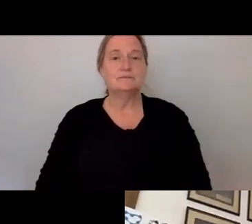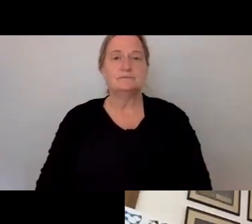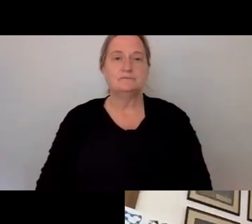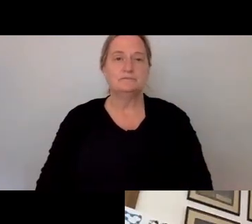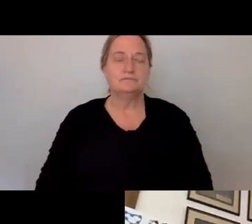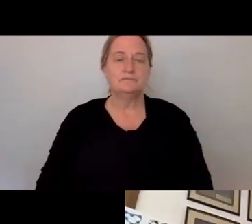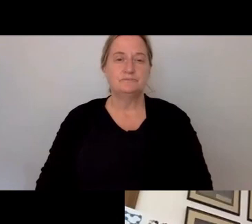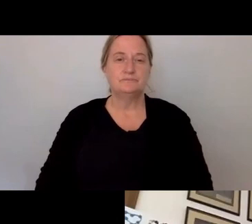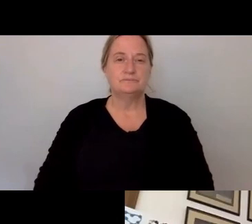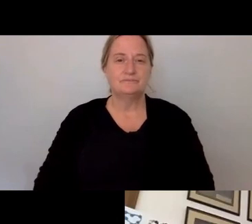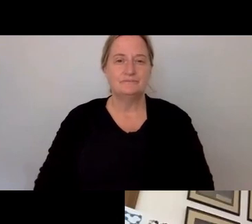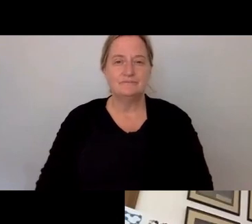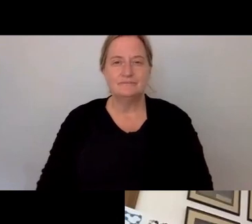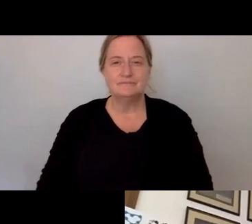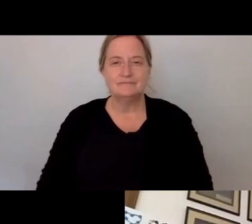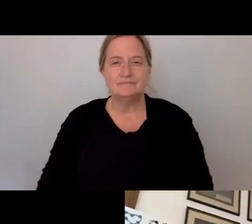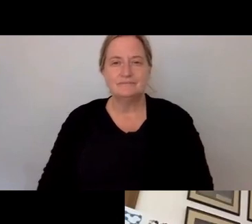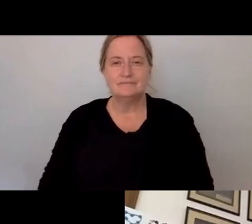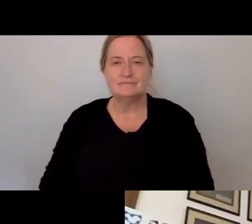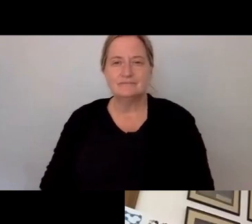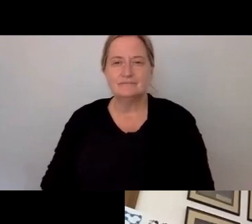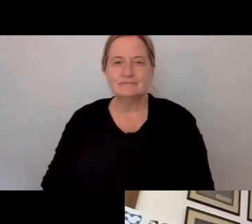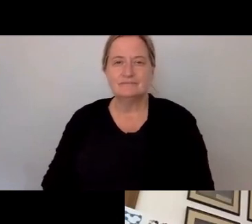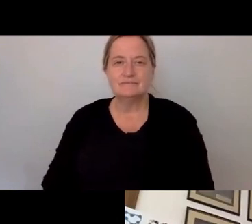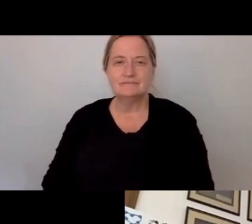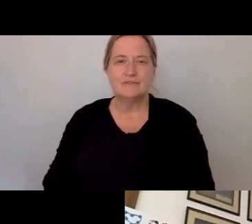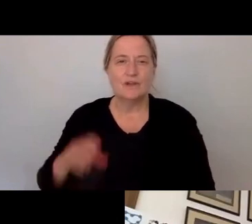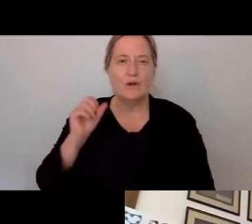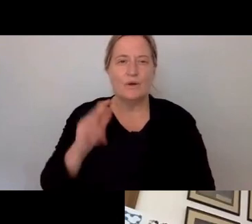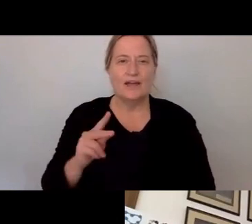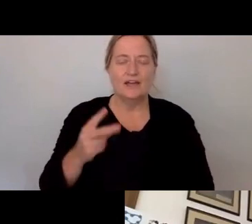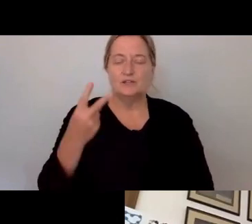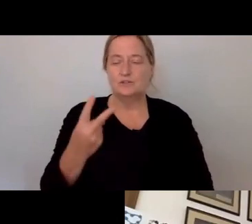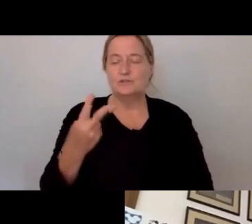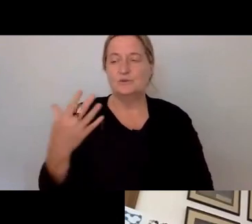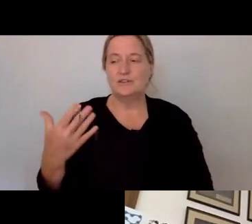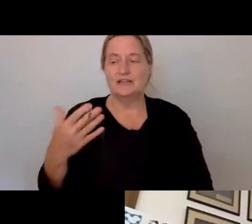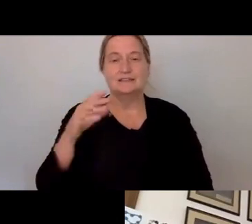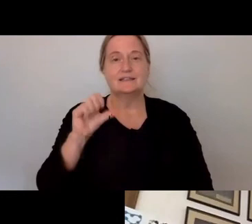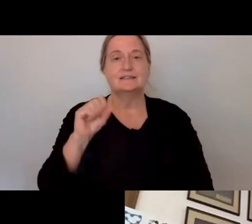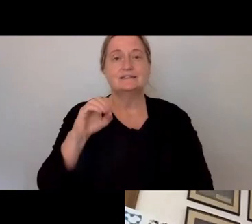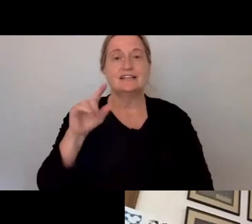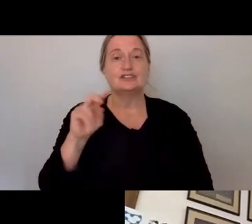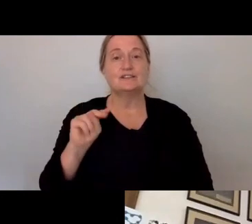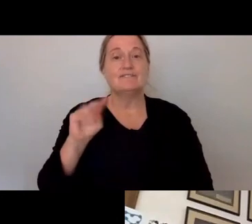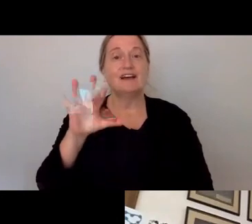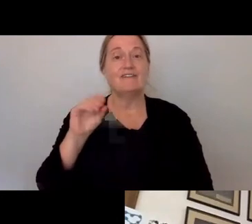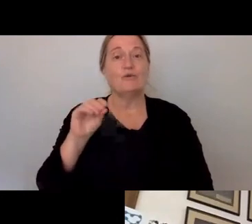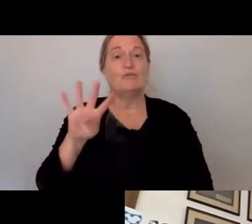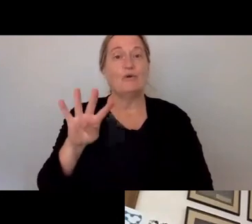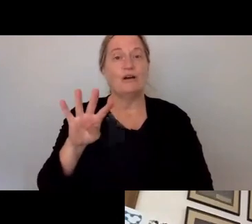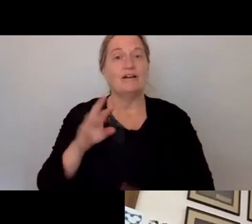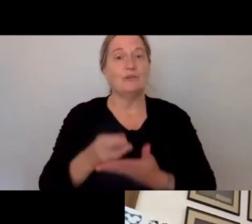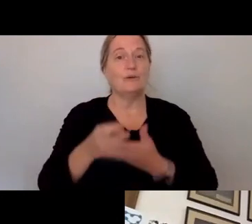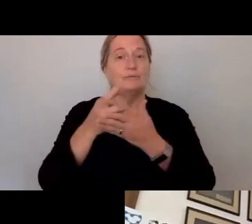fall, to me, that would definitely fall on. Okay, two things. Section 504 of the Rehabilitation Act, right? Passed in